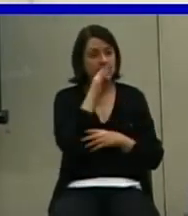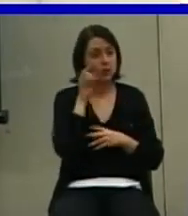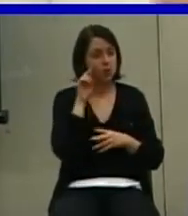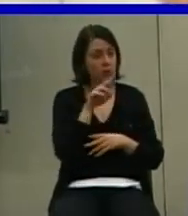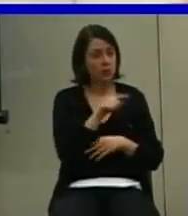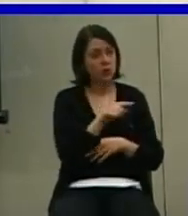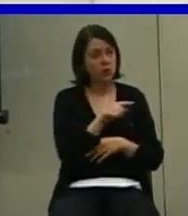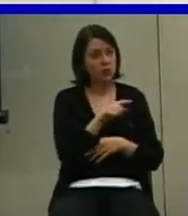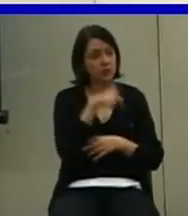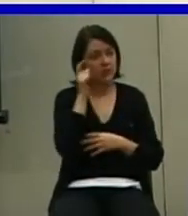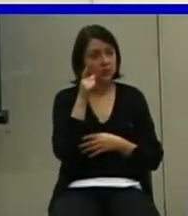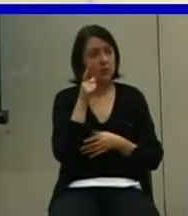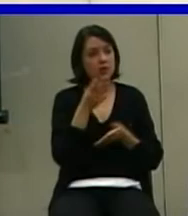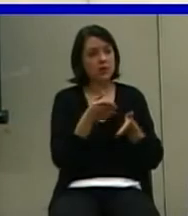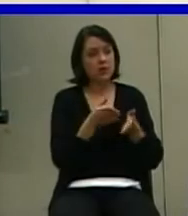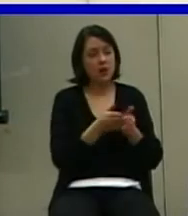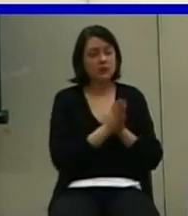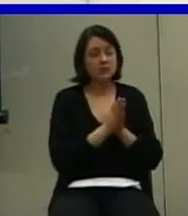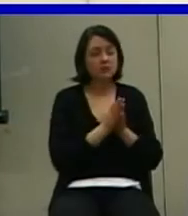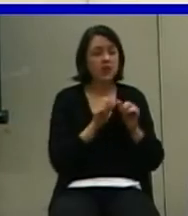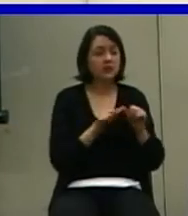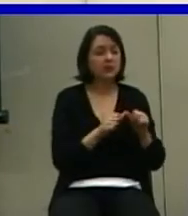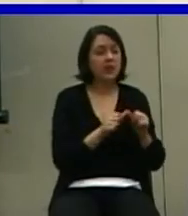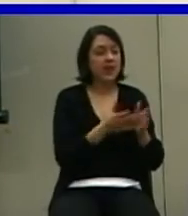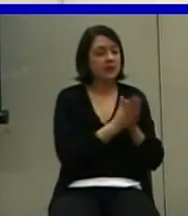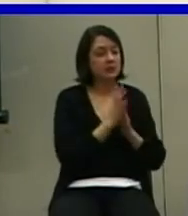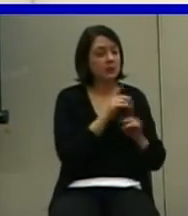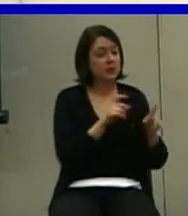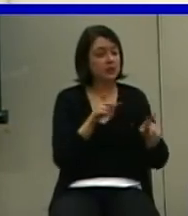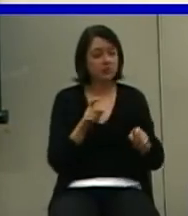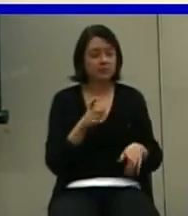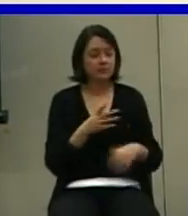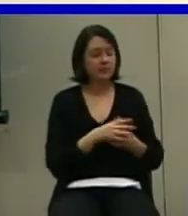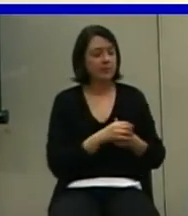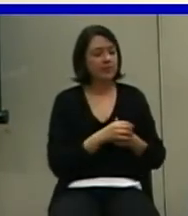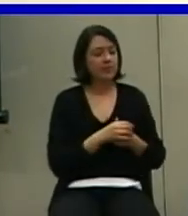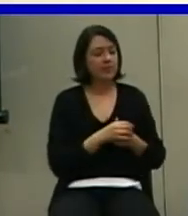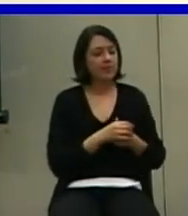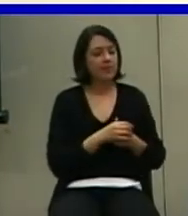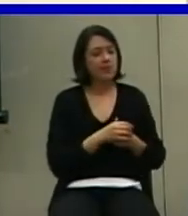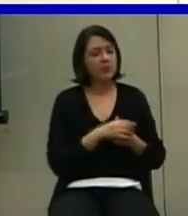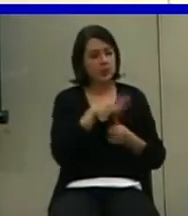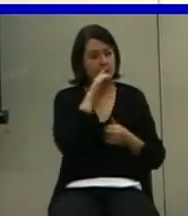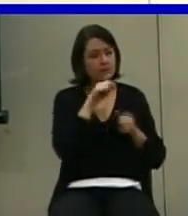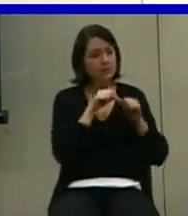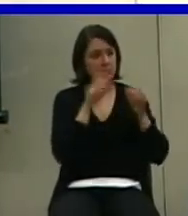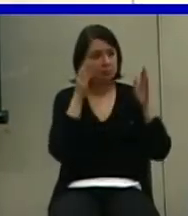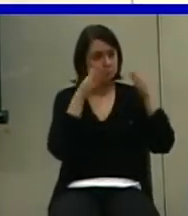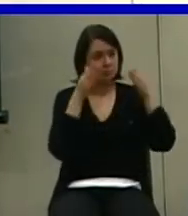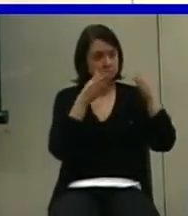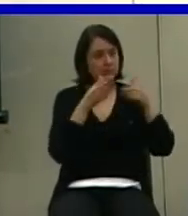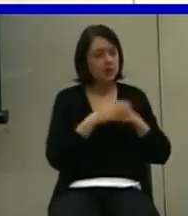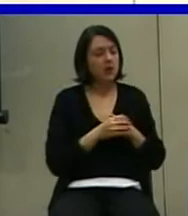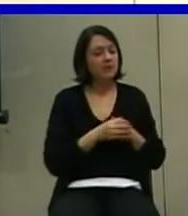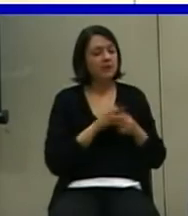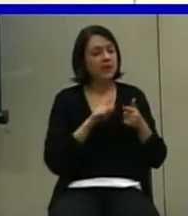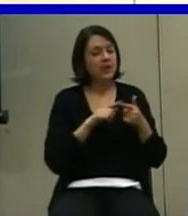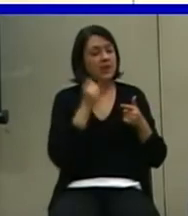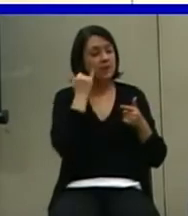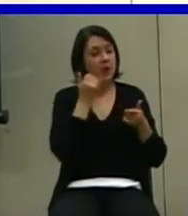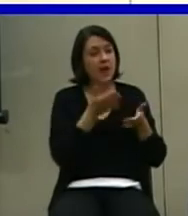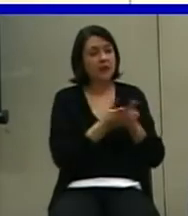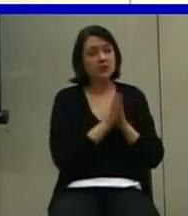you because you're constantly pointing at them and asking things. So it engages kids. 2, if you're asking the